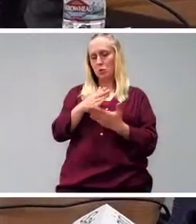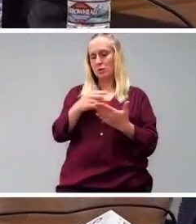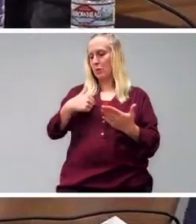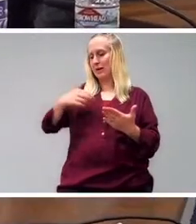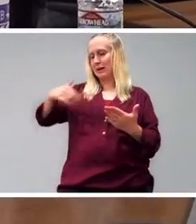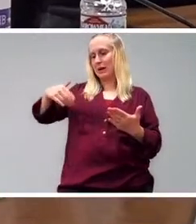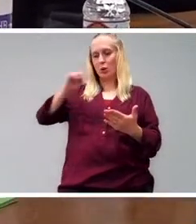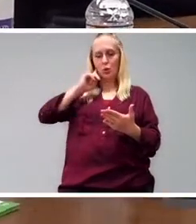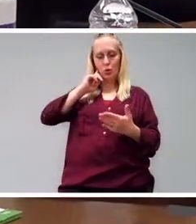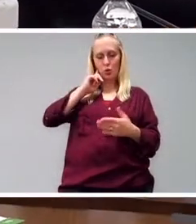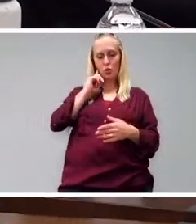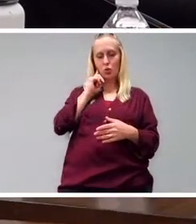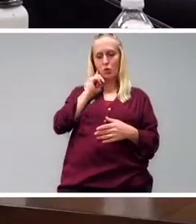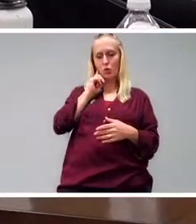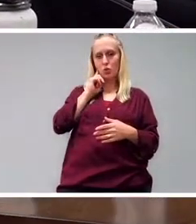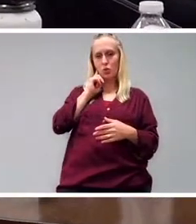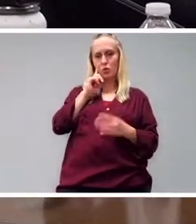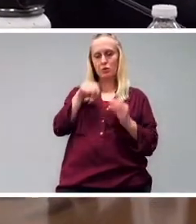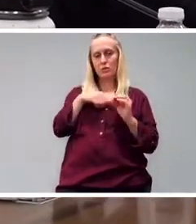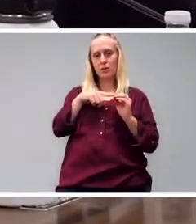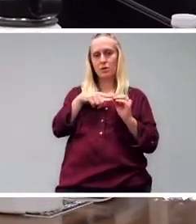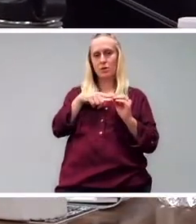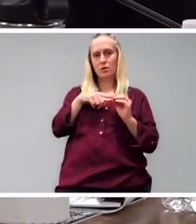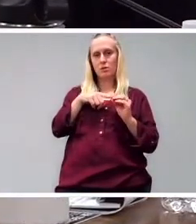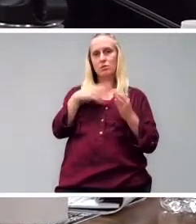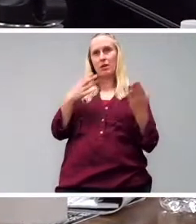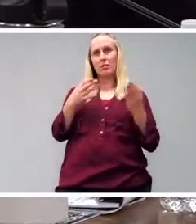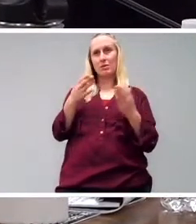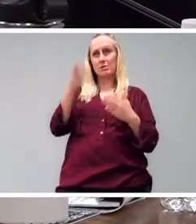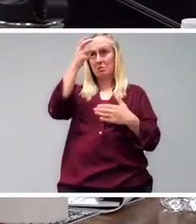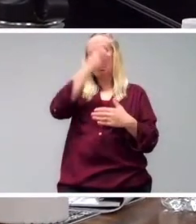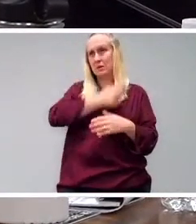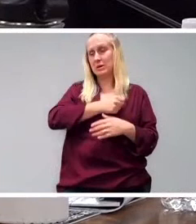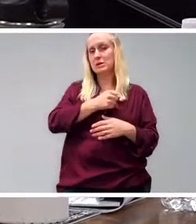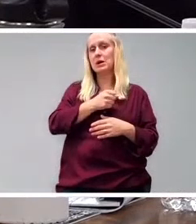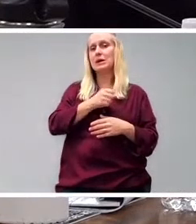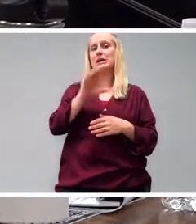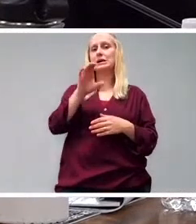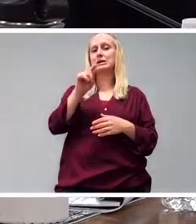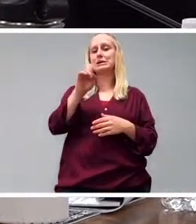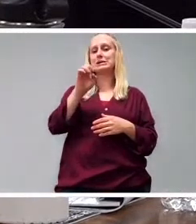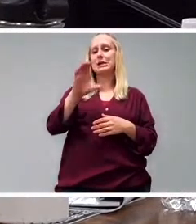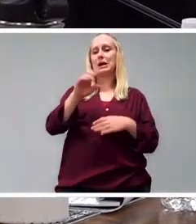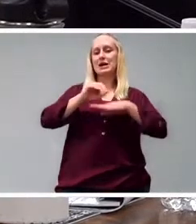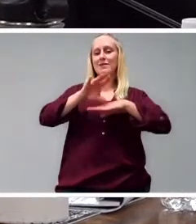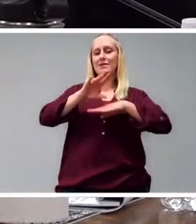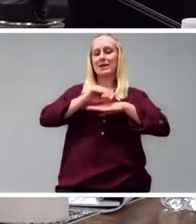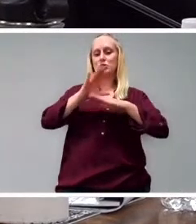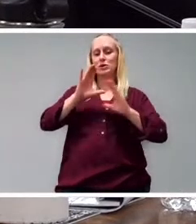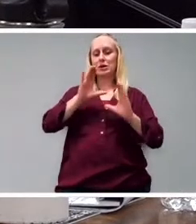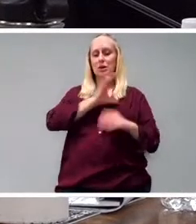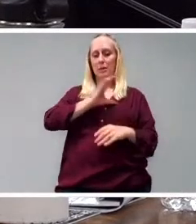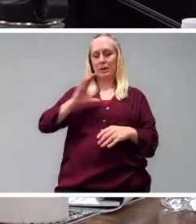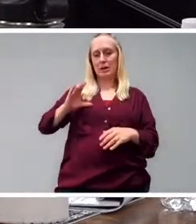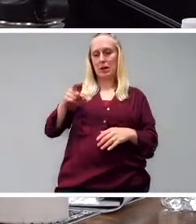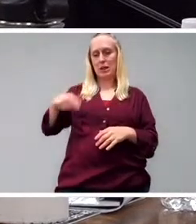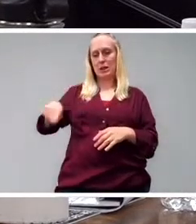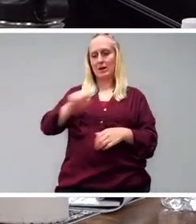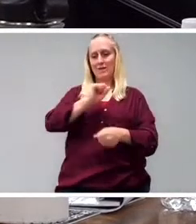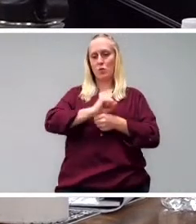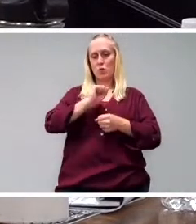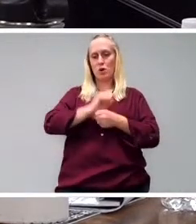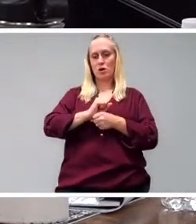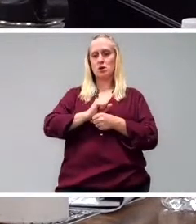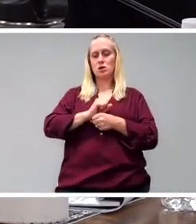today, I'm sure it's just an oversight, is the CTEC Advisory Committee that has worked hand in hand